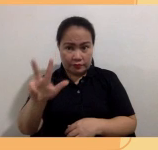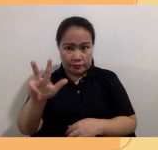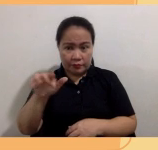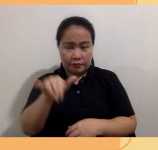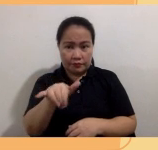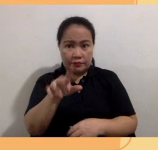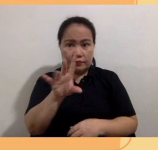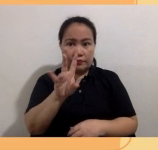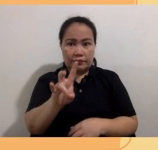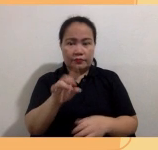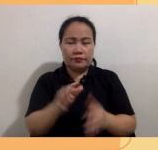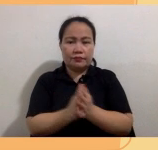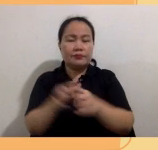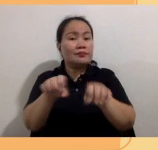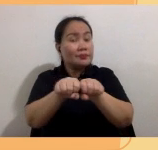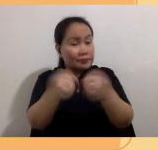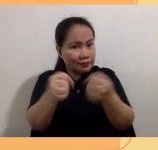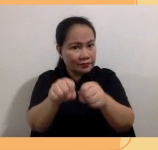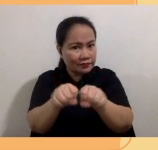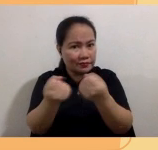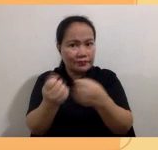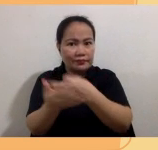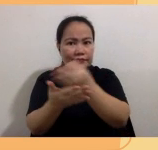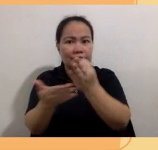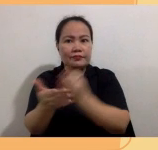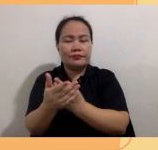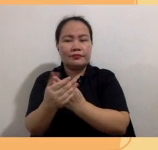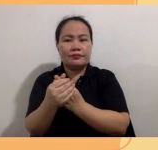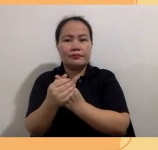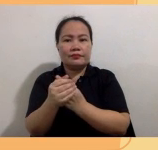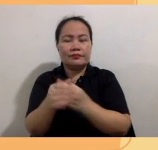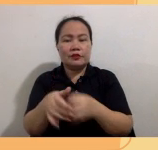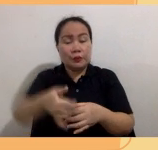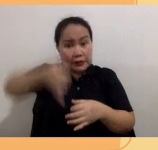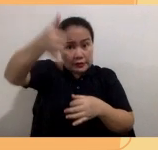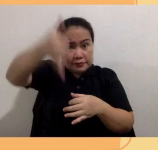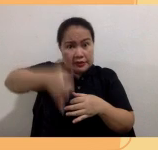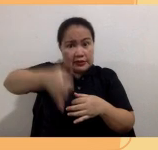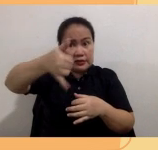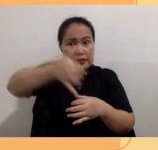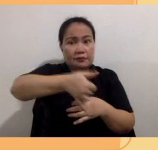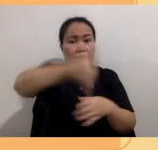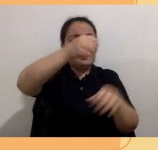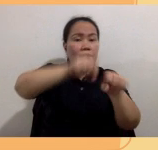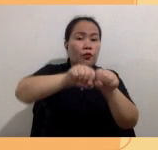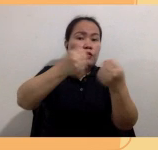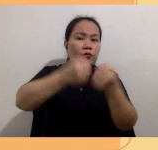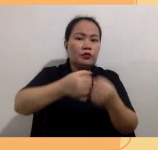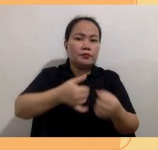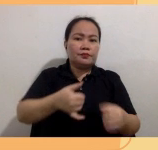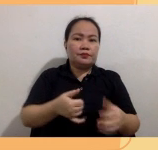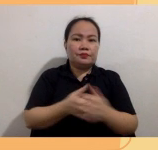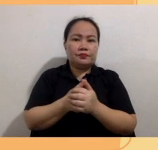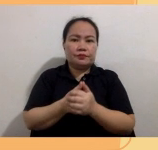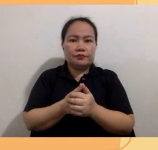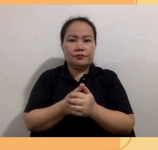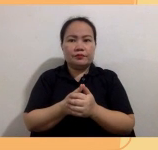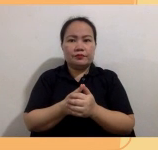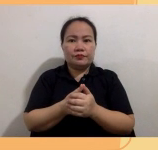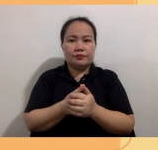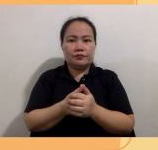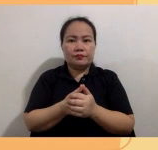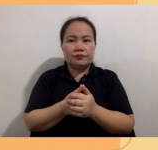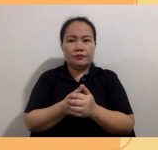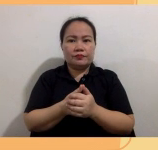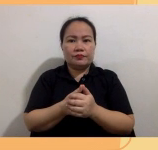the numerator and denominator. So, again, ang ginawa natin kanina, para mapareho natin siya dito, ginawa ko siyang x cubed